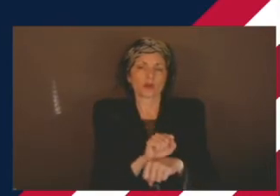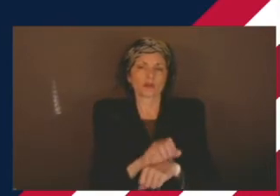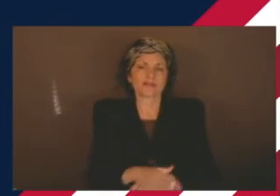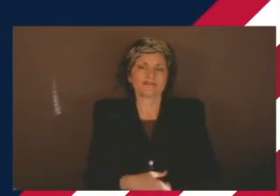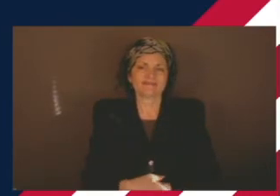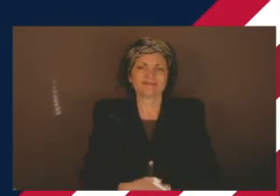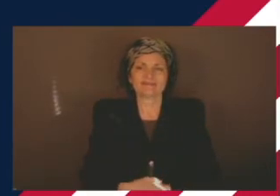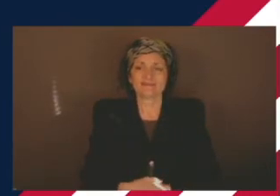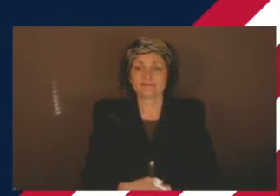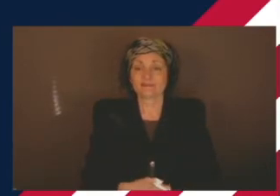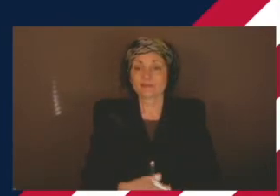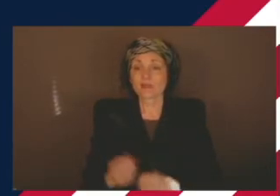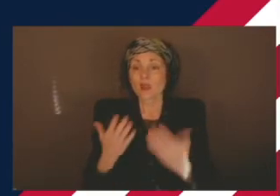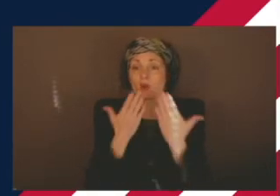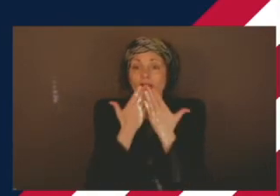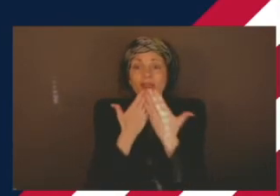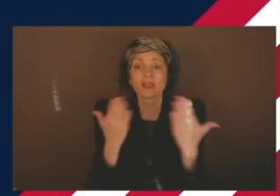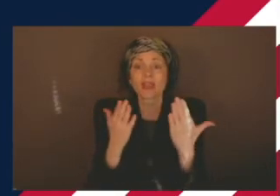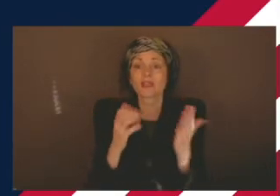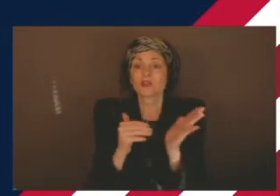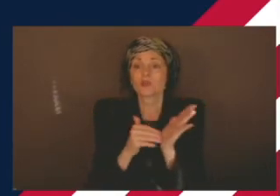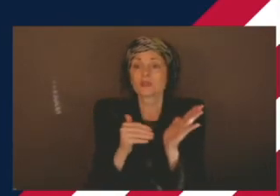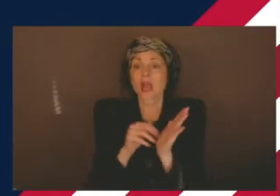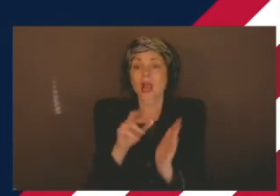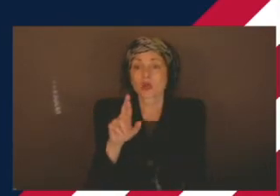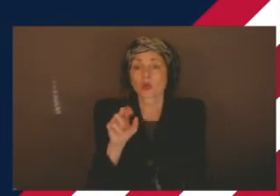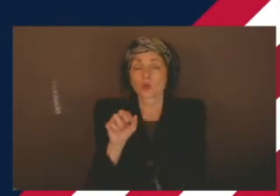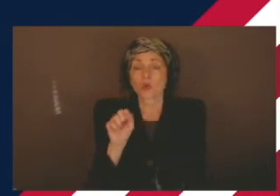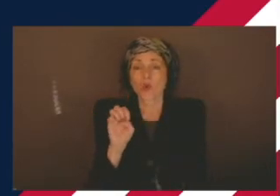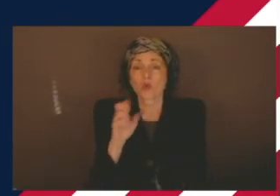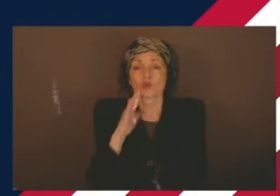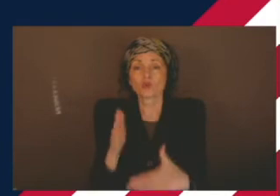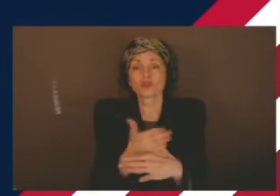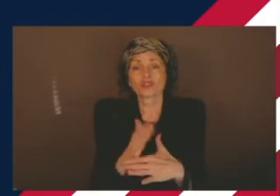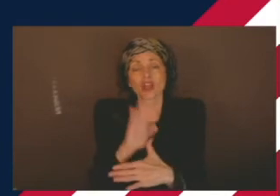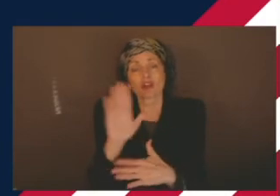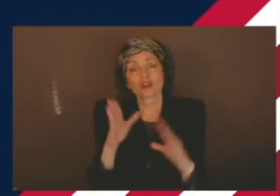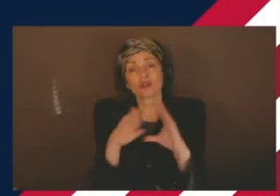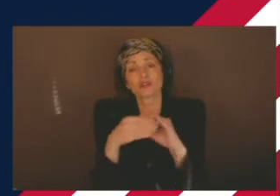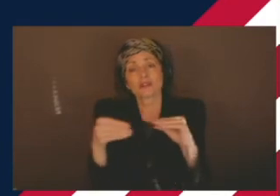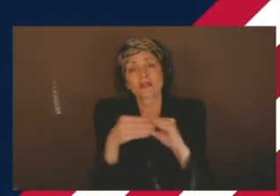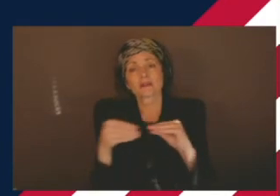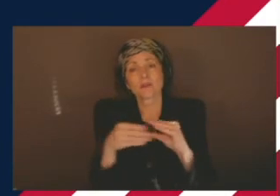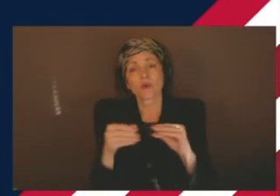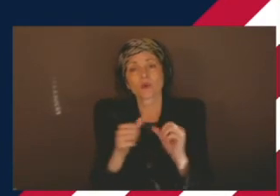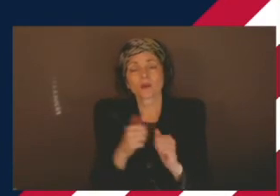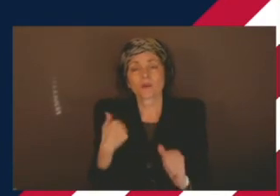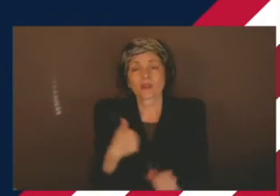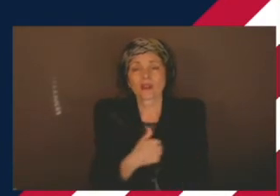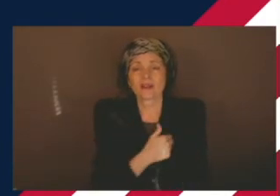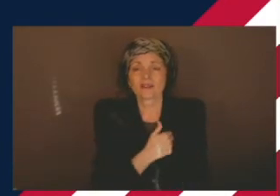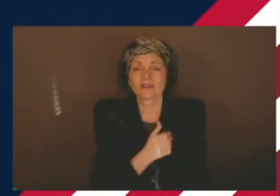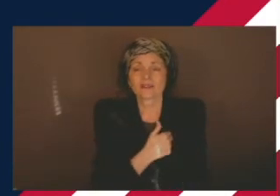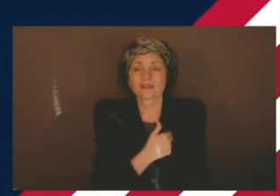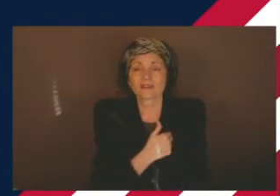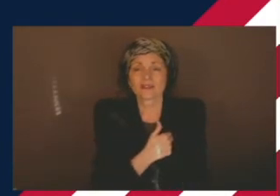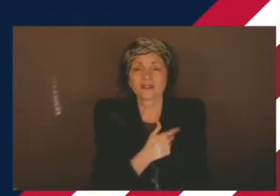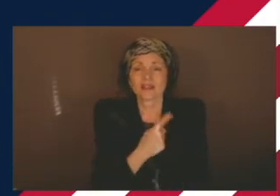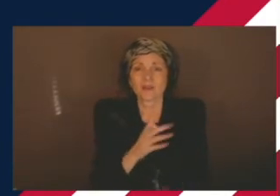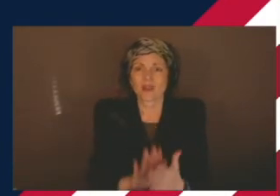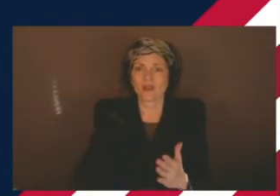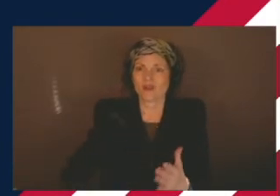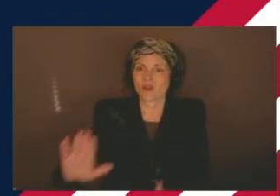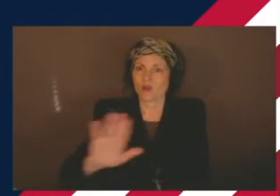Thank you so much, Dr. Rose, for sharing your testimony with us. I know across this country,